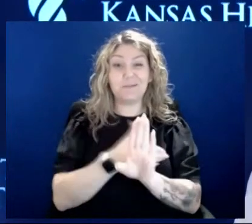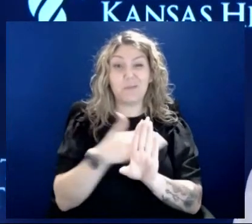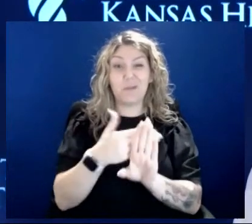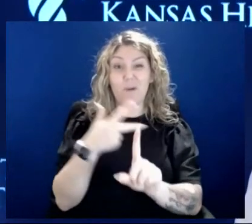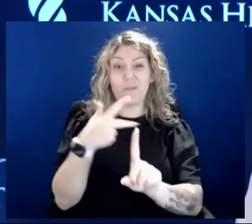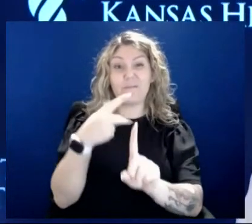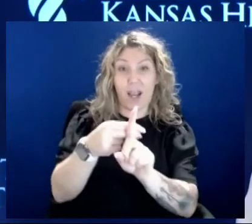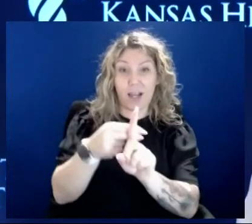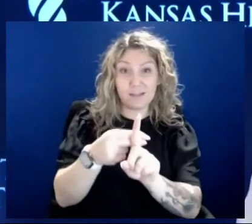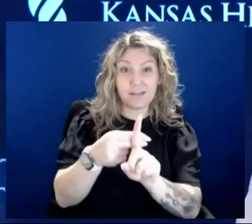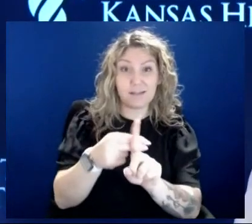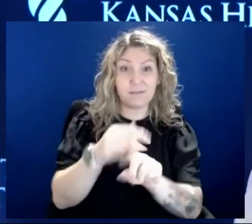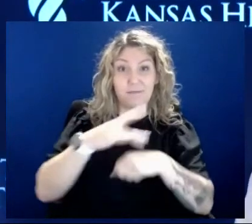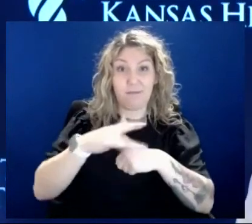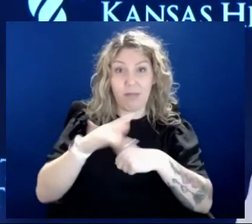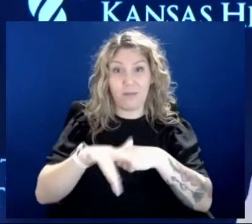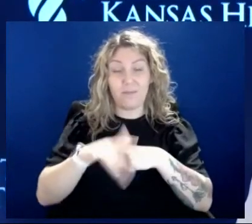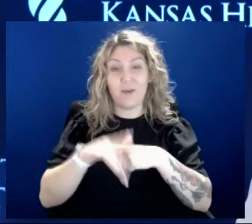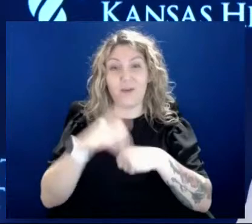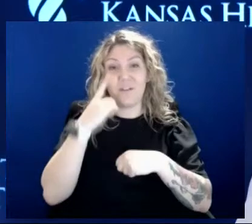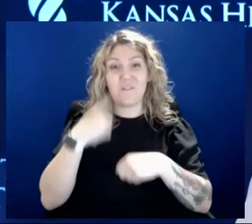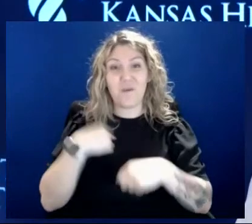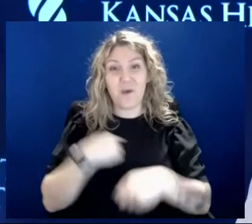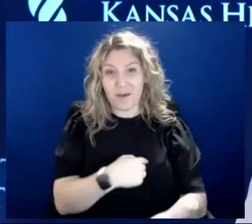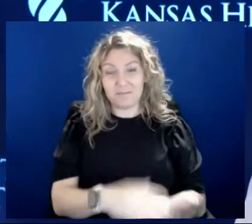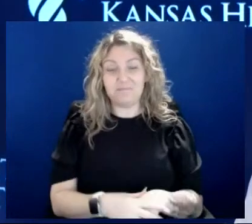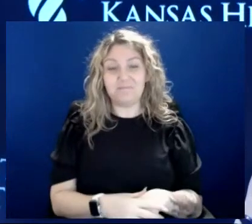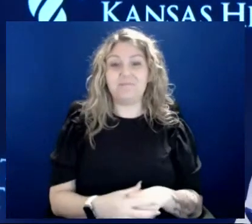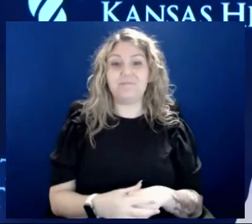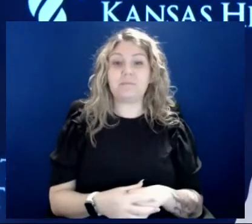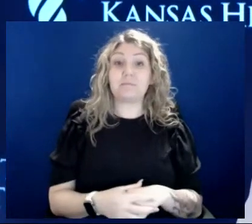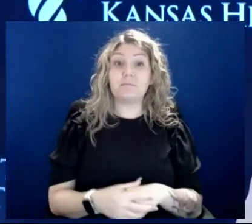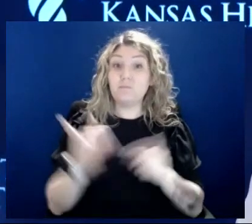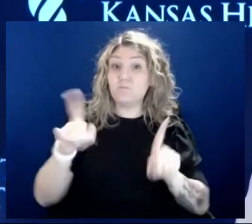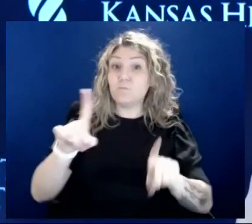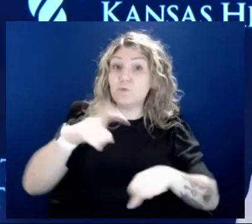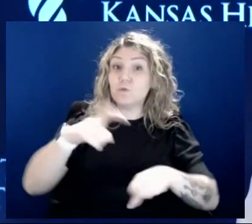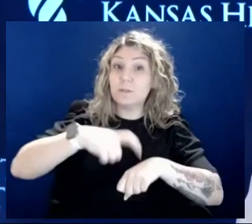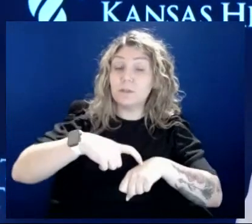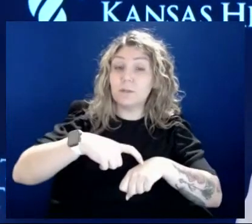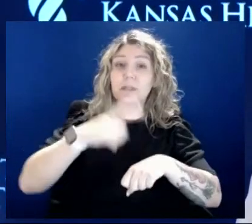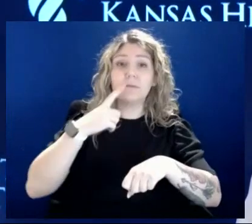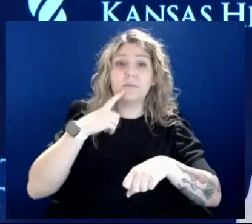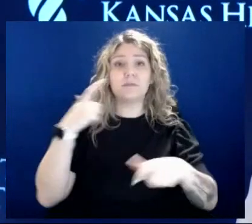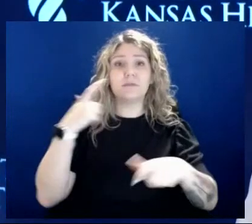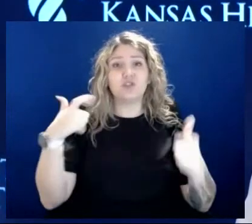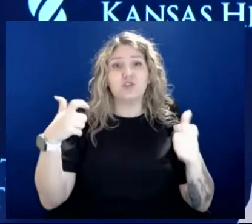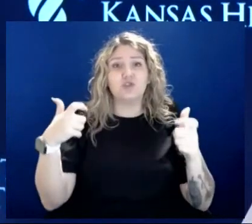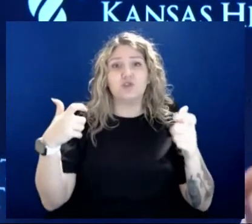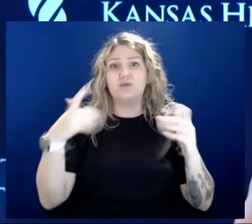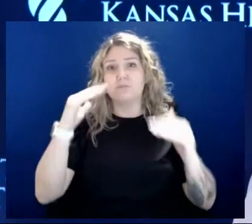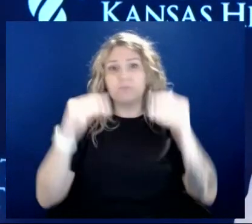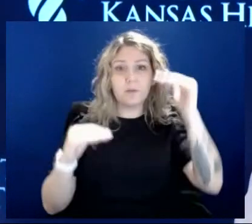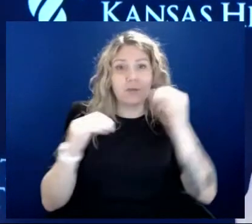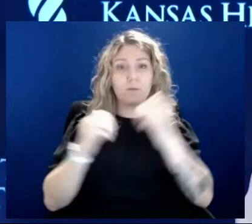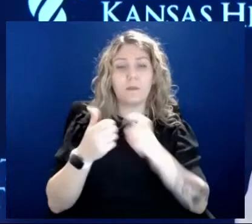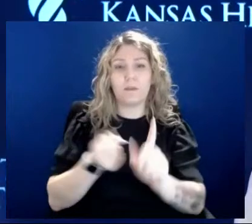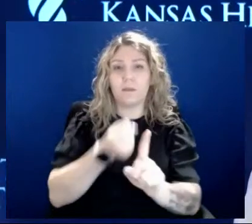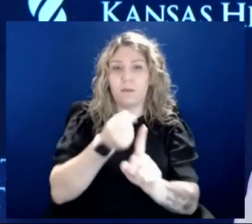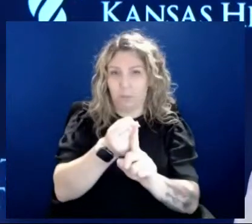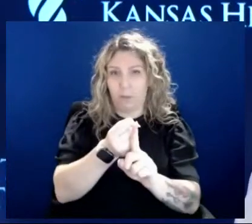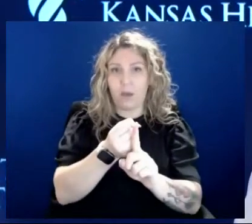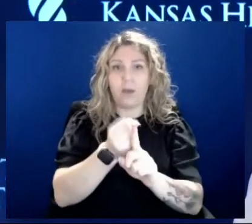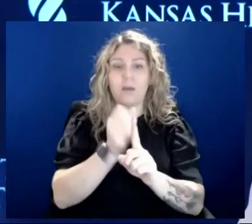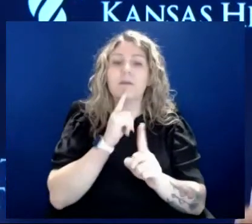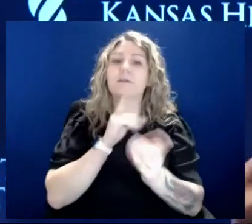was available for us. And at that time, we were having huge disparities in the impact. And Dr. Hawkinson